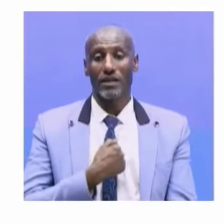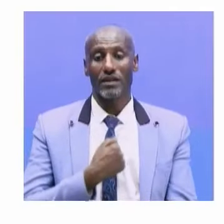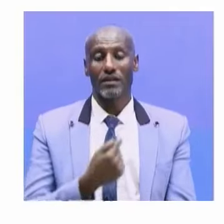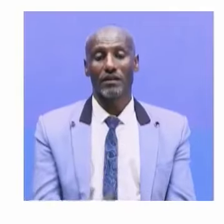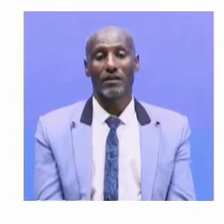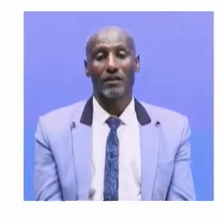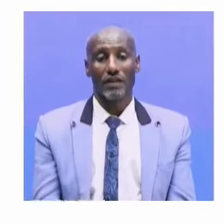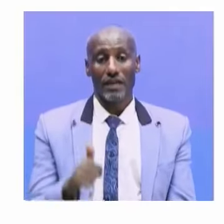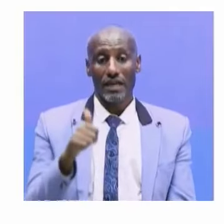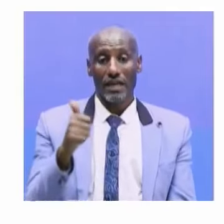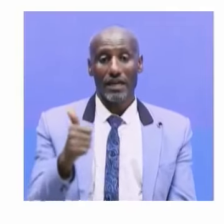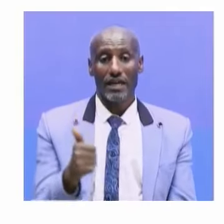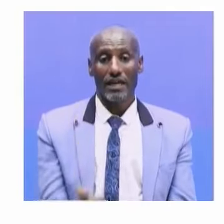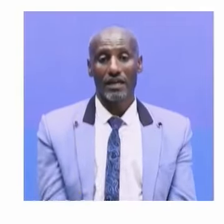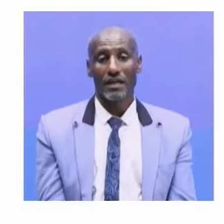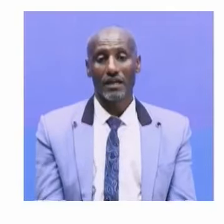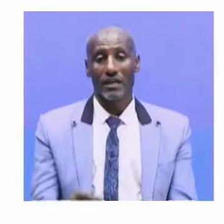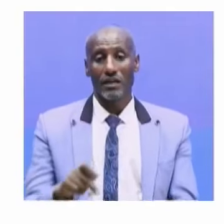a